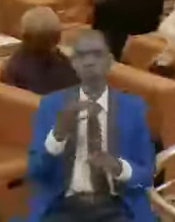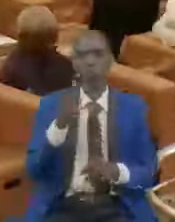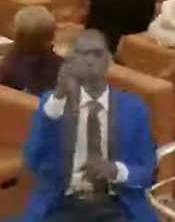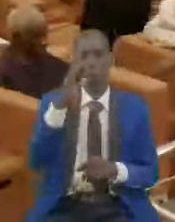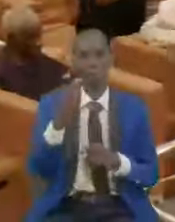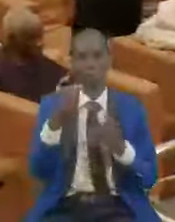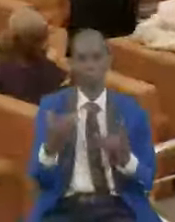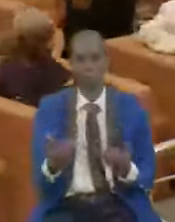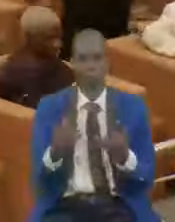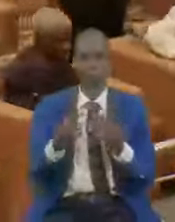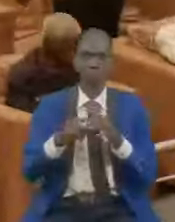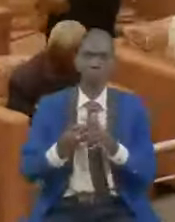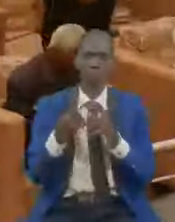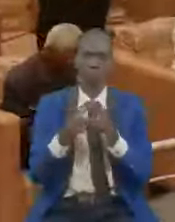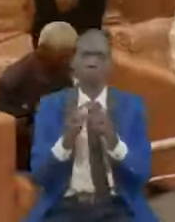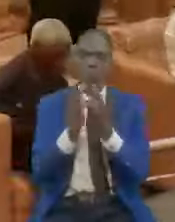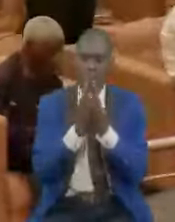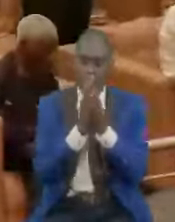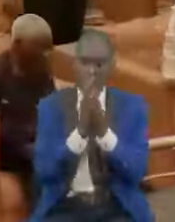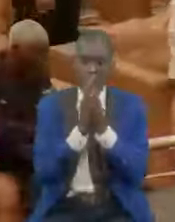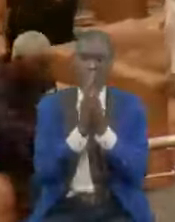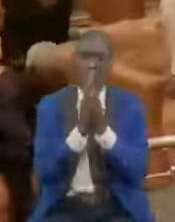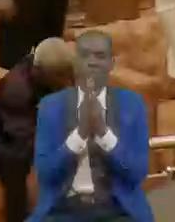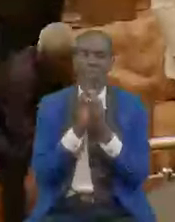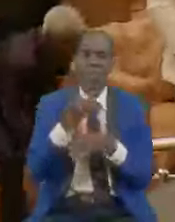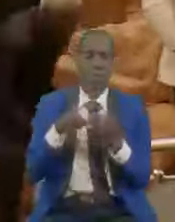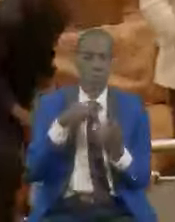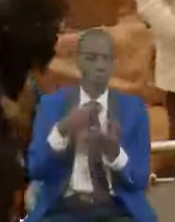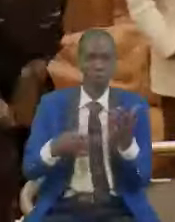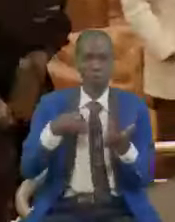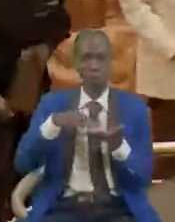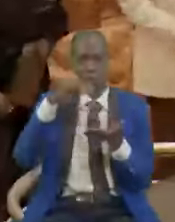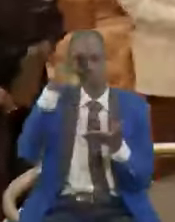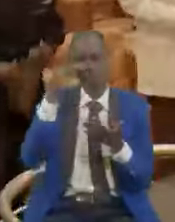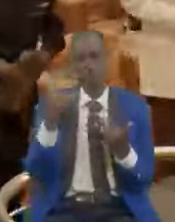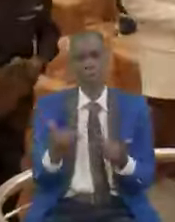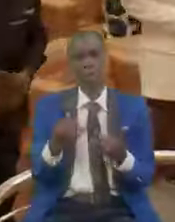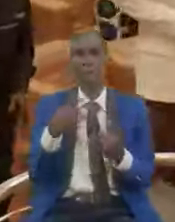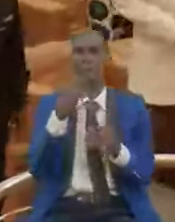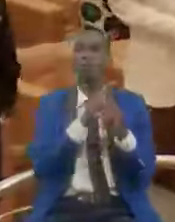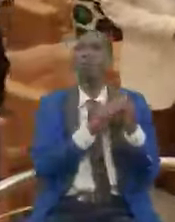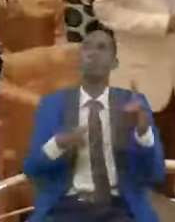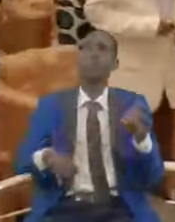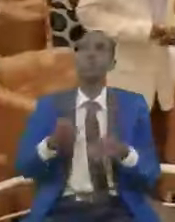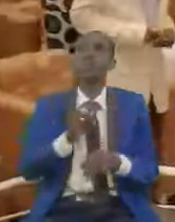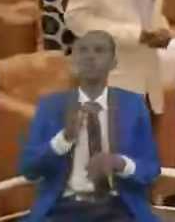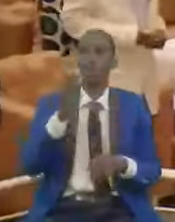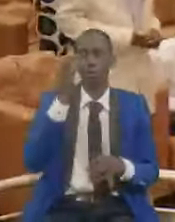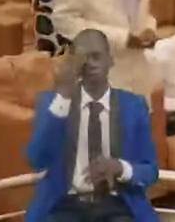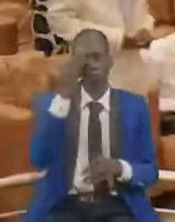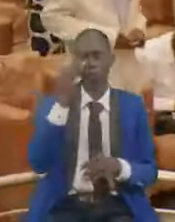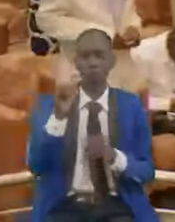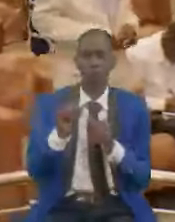mouth and talk to the Lord in prayer and say, Lord, I know Every good